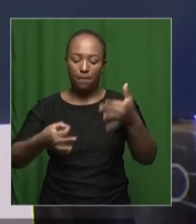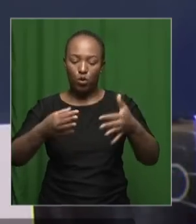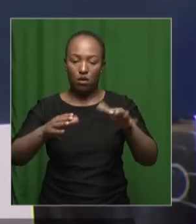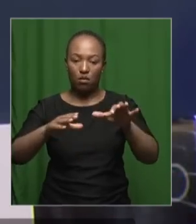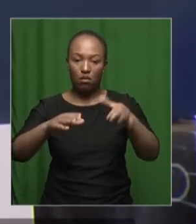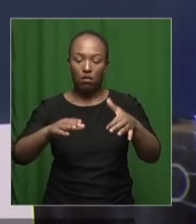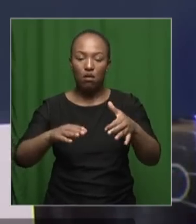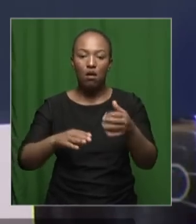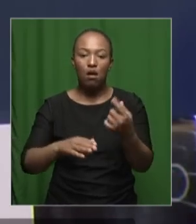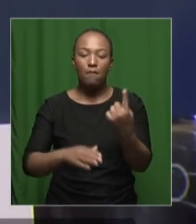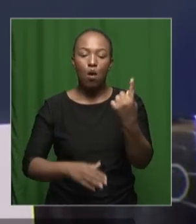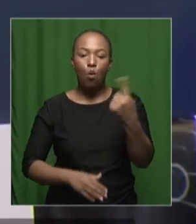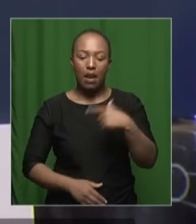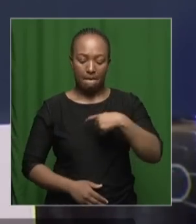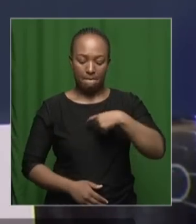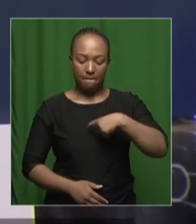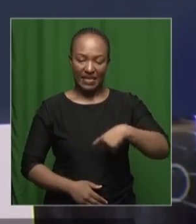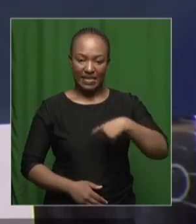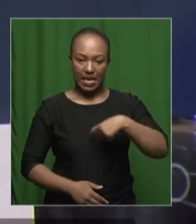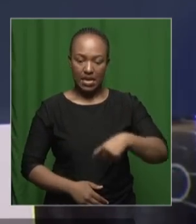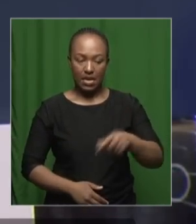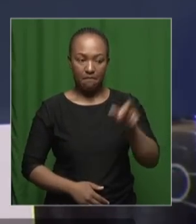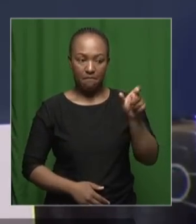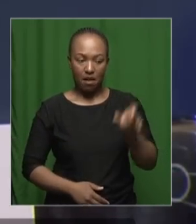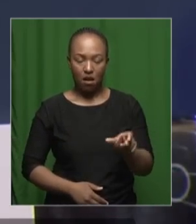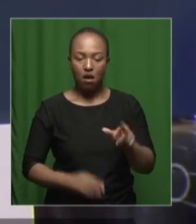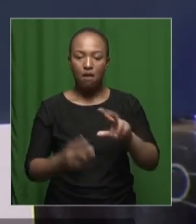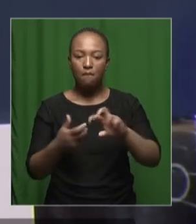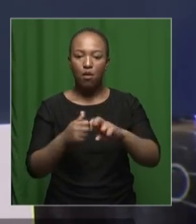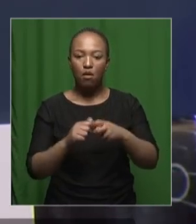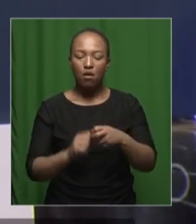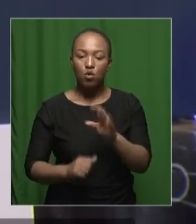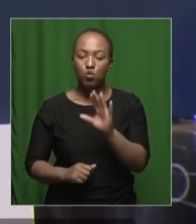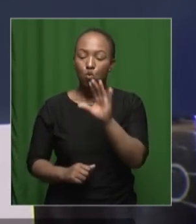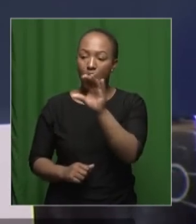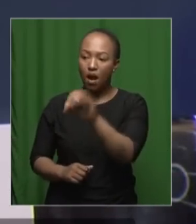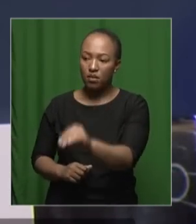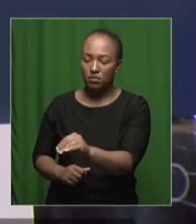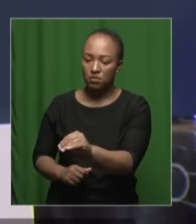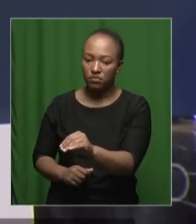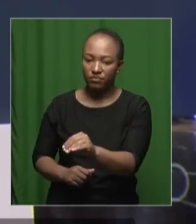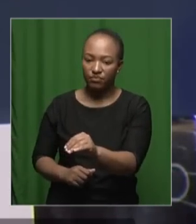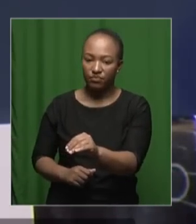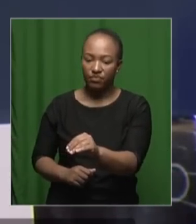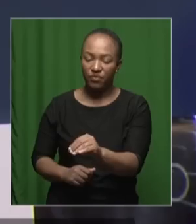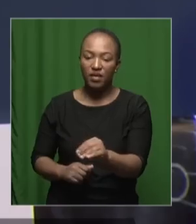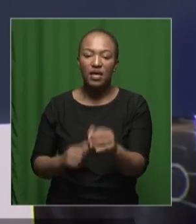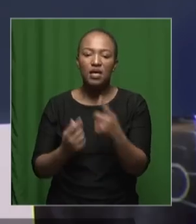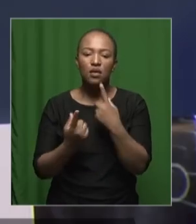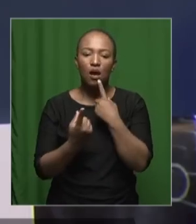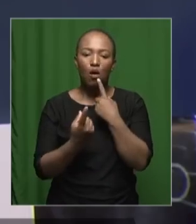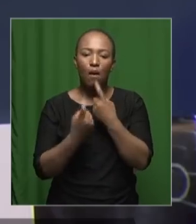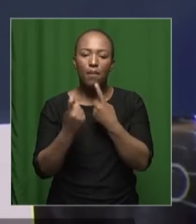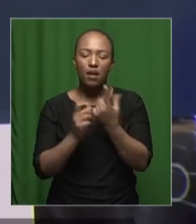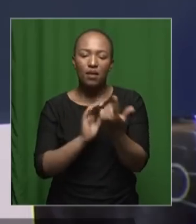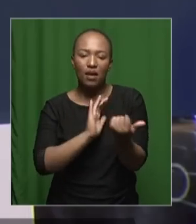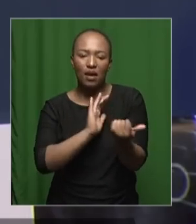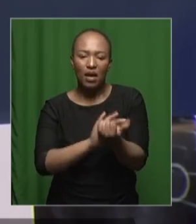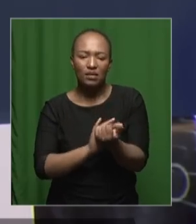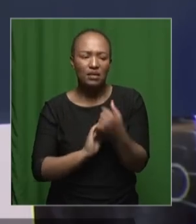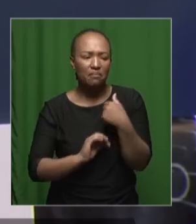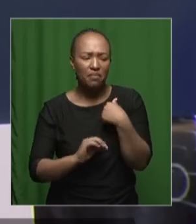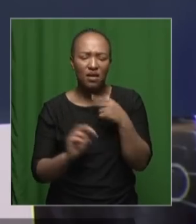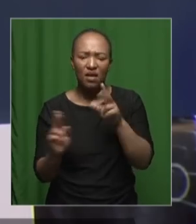one person are problematic. Because you must go and ask him what to answer. He complained about the act. I referred